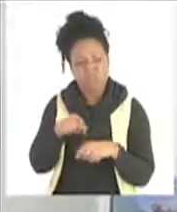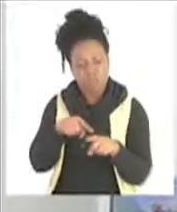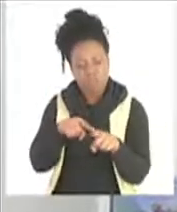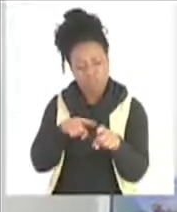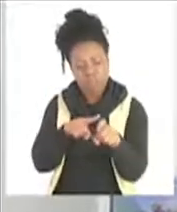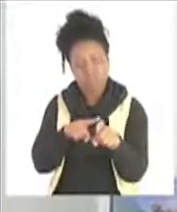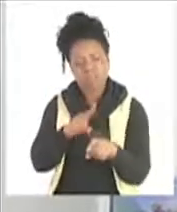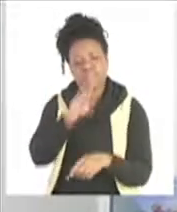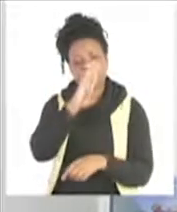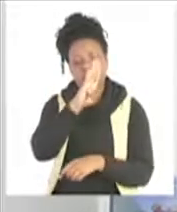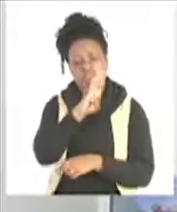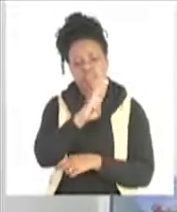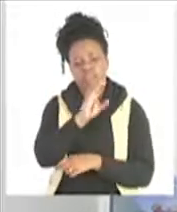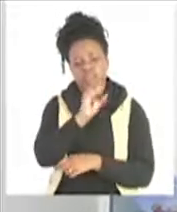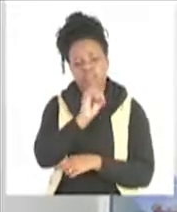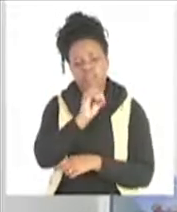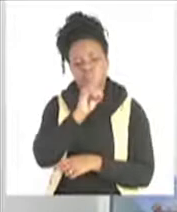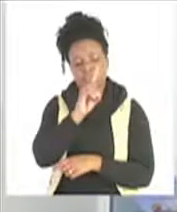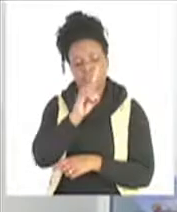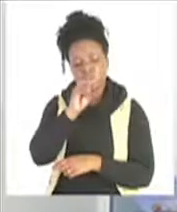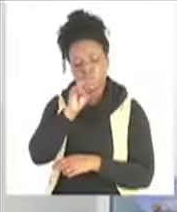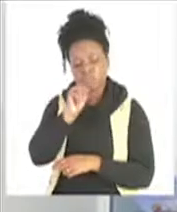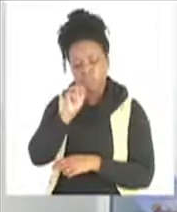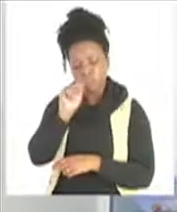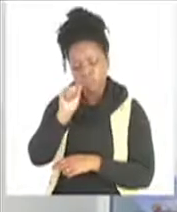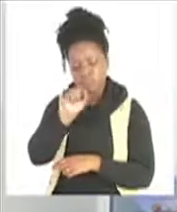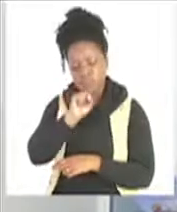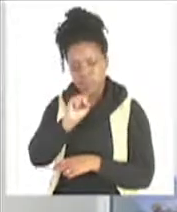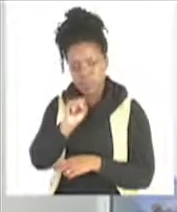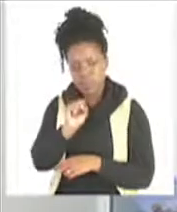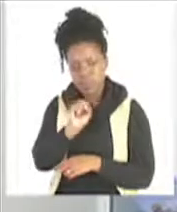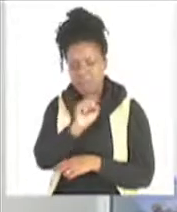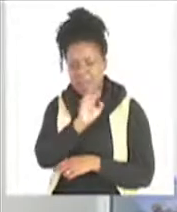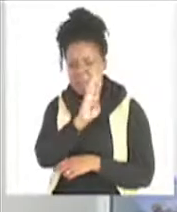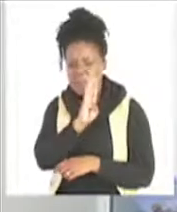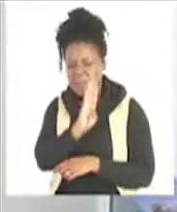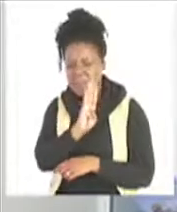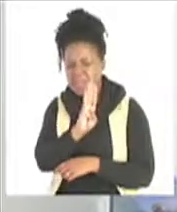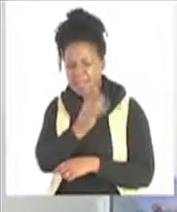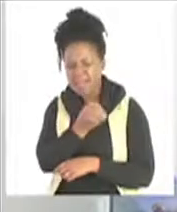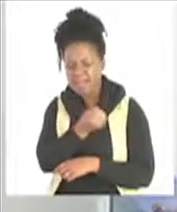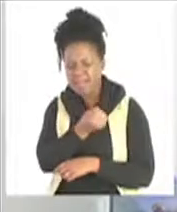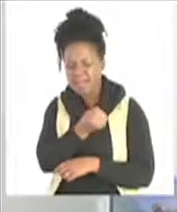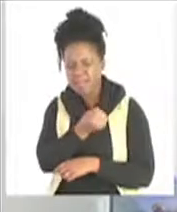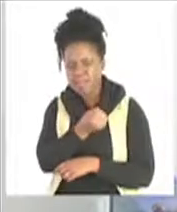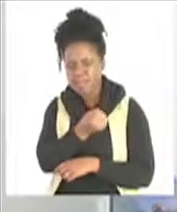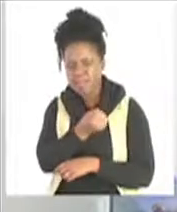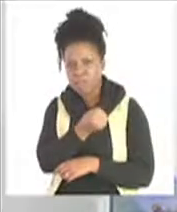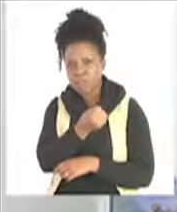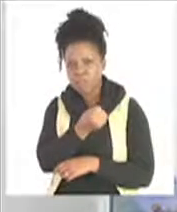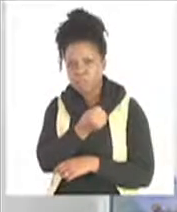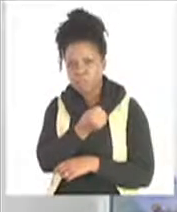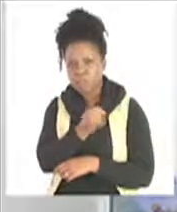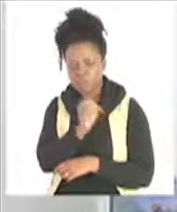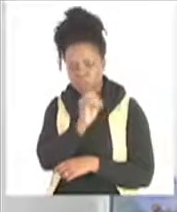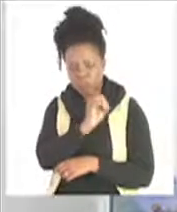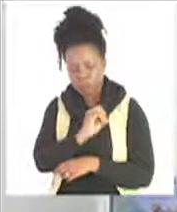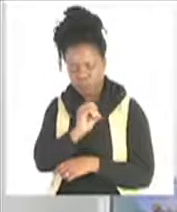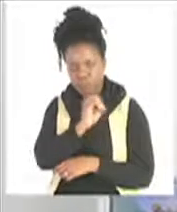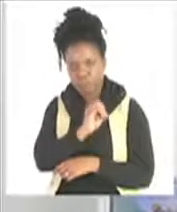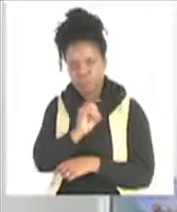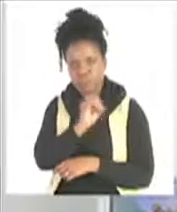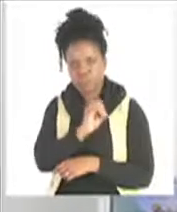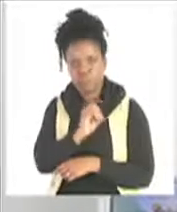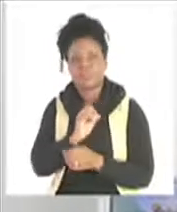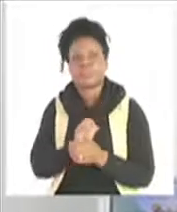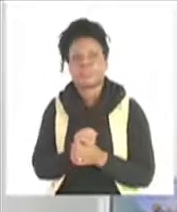BODMAS. So we first check. Do you've got any brackets? If there was brackets, we would